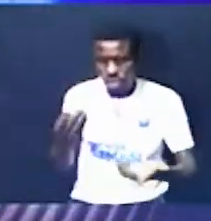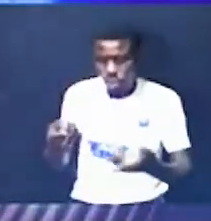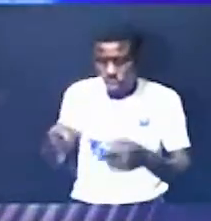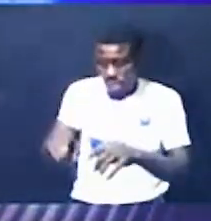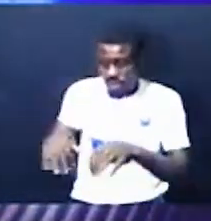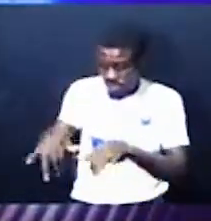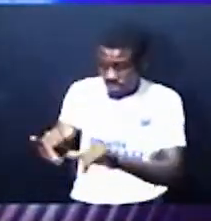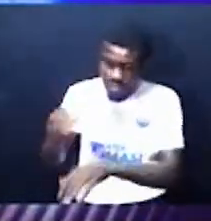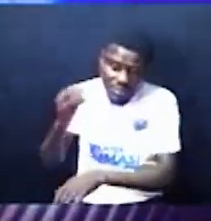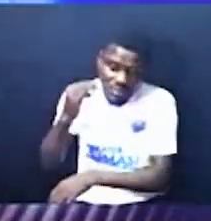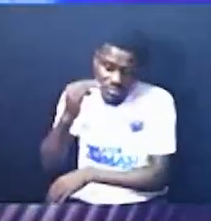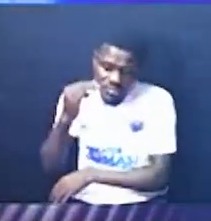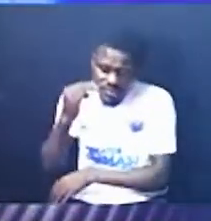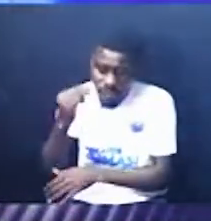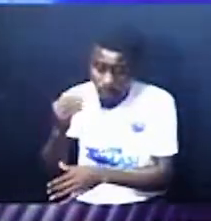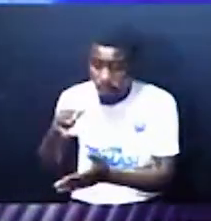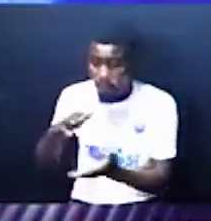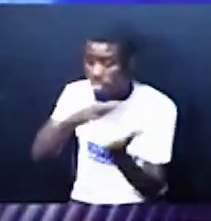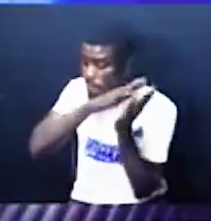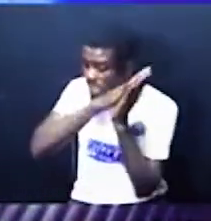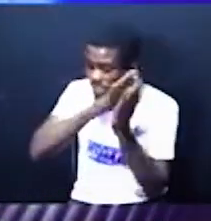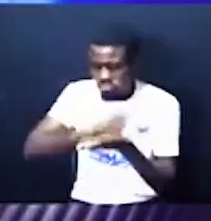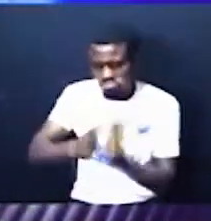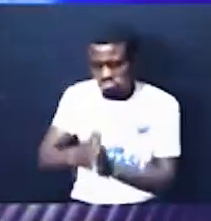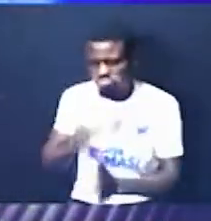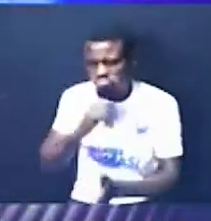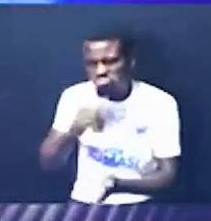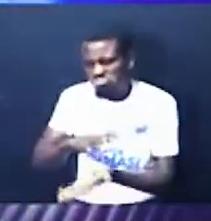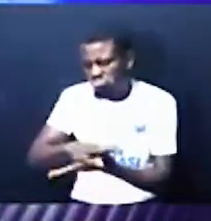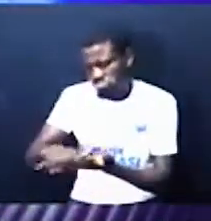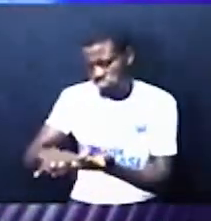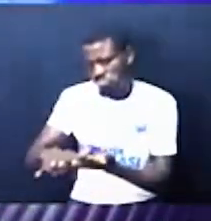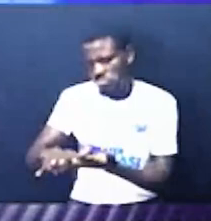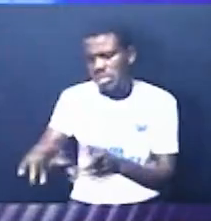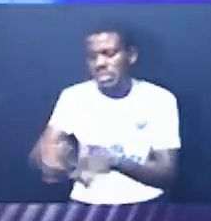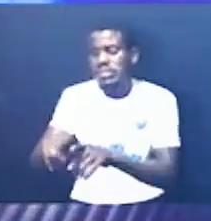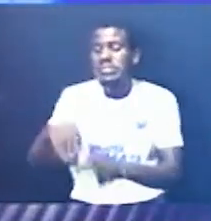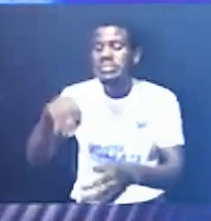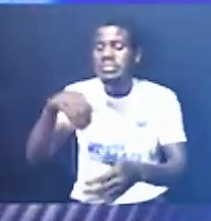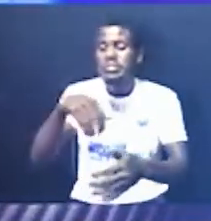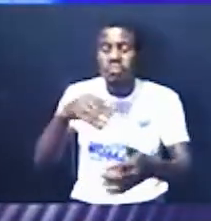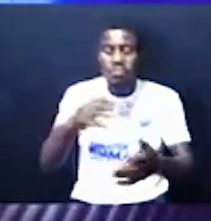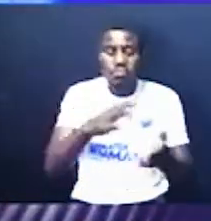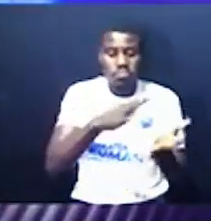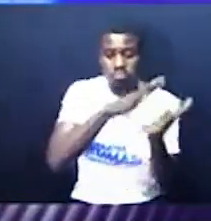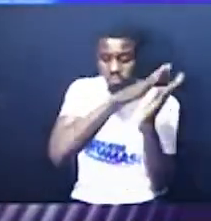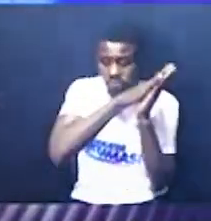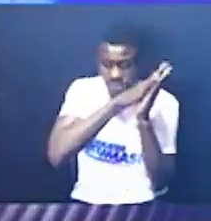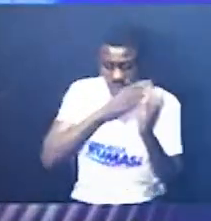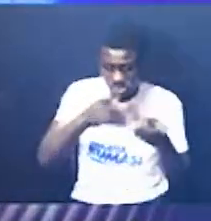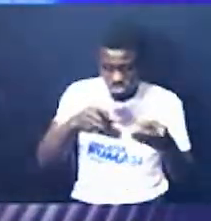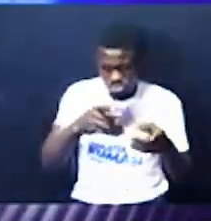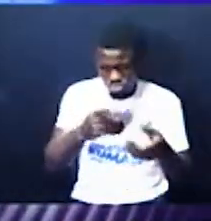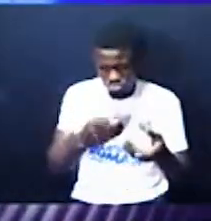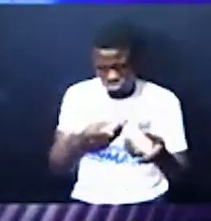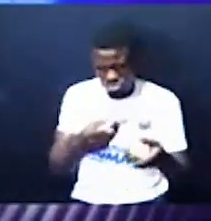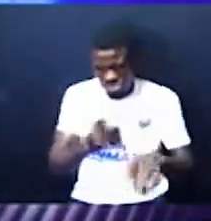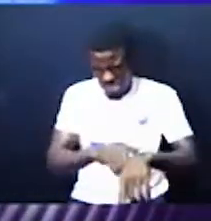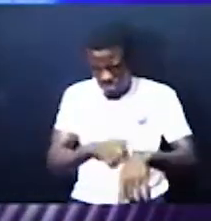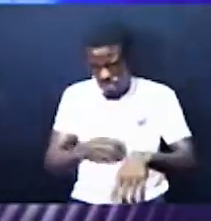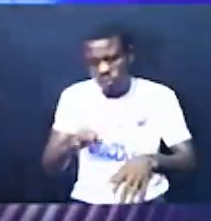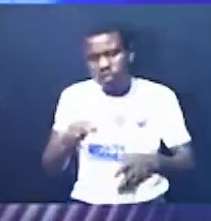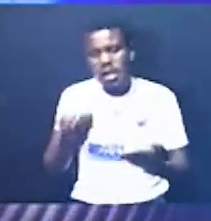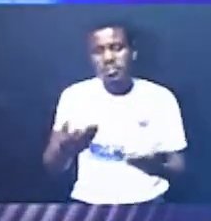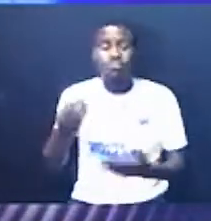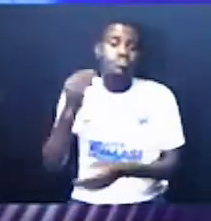be unclean, as in her bed during her monthly period, and everything